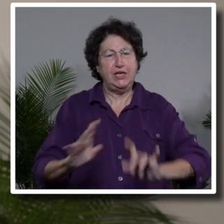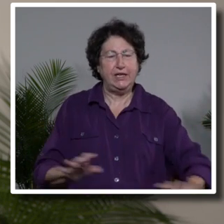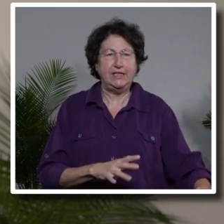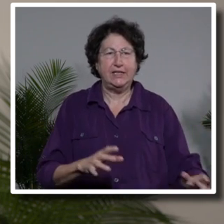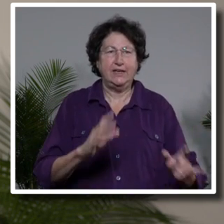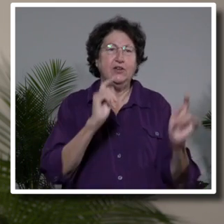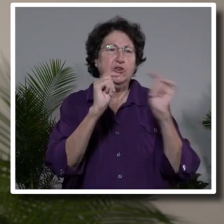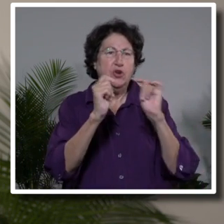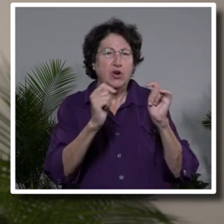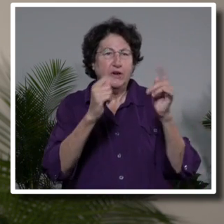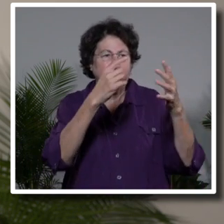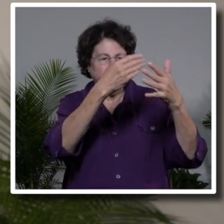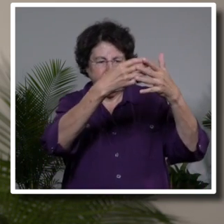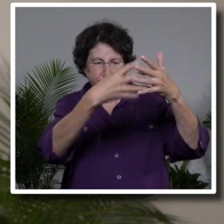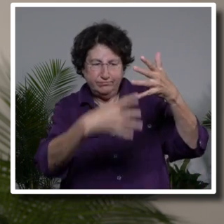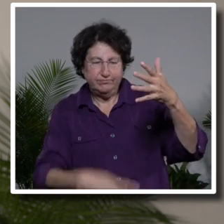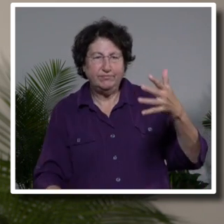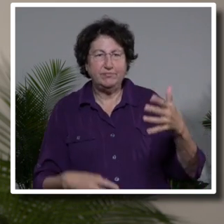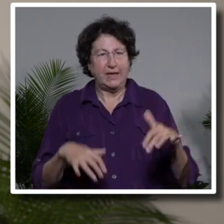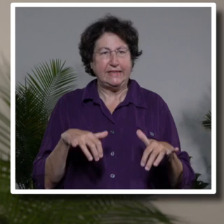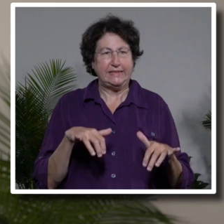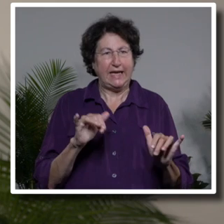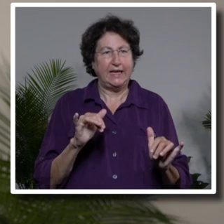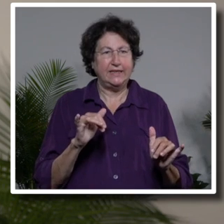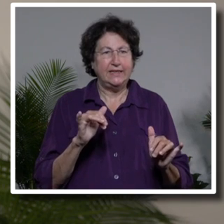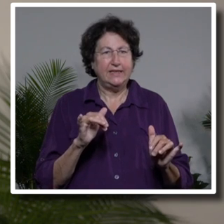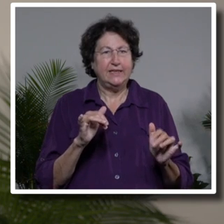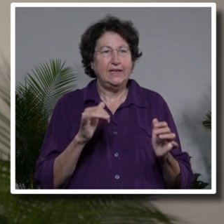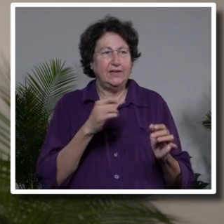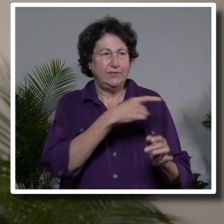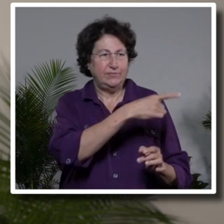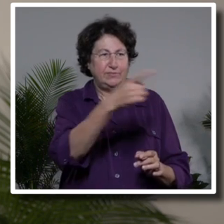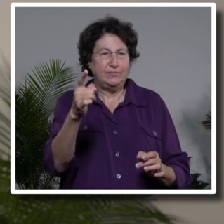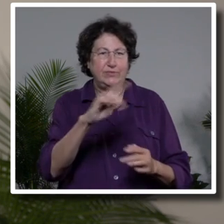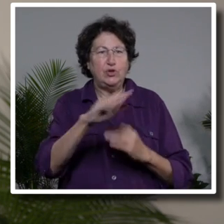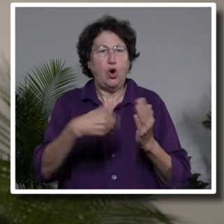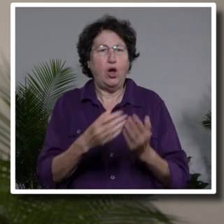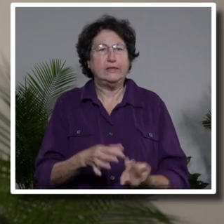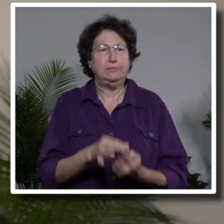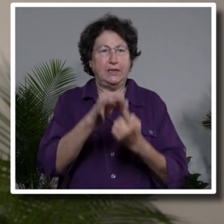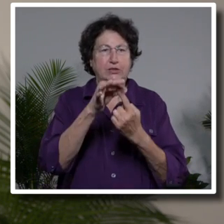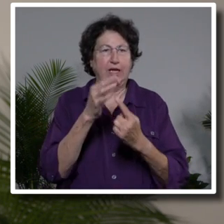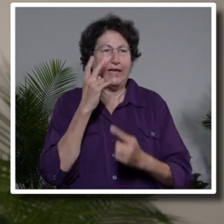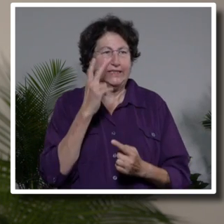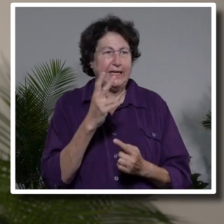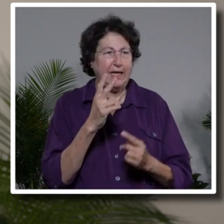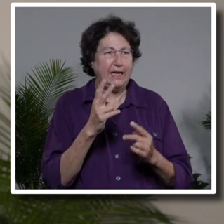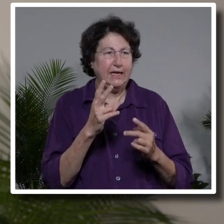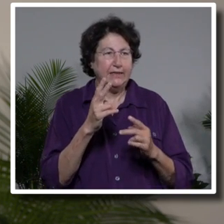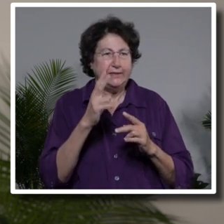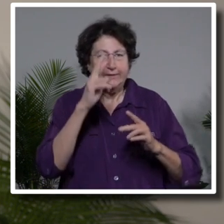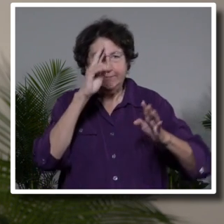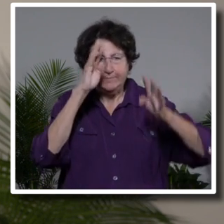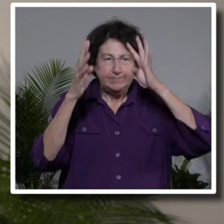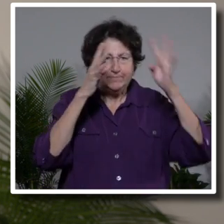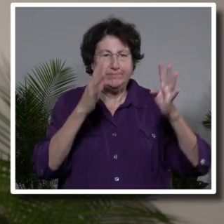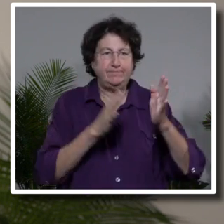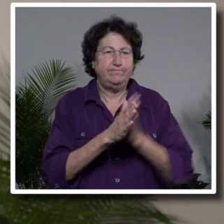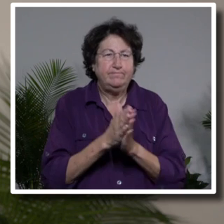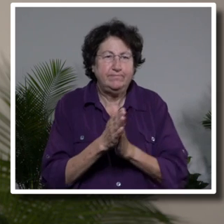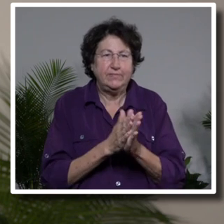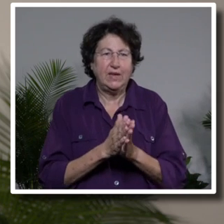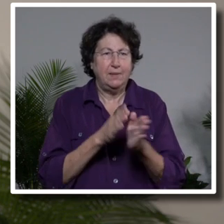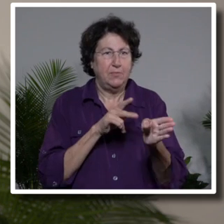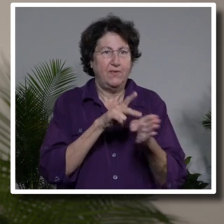and more. Yet I also see something special in every single one of you. I see innovators, leaders,